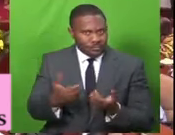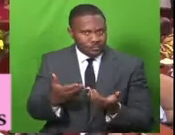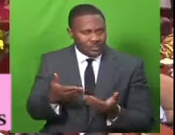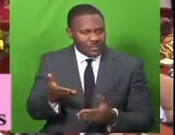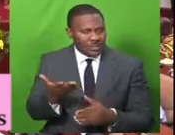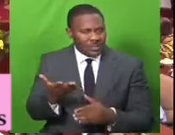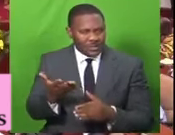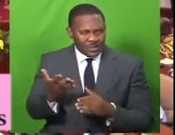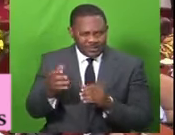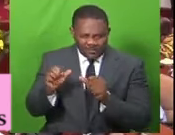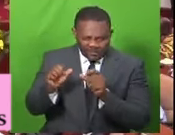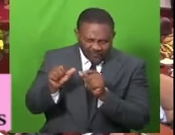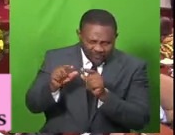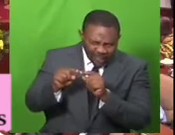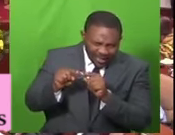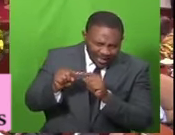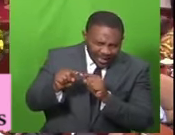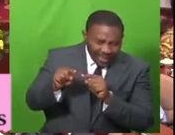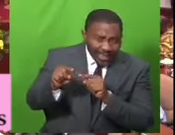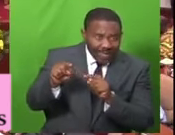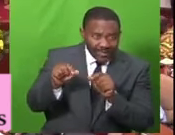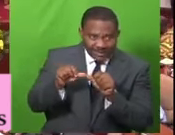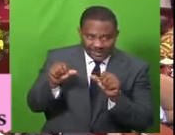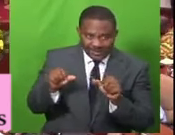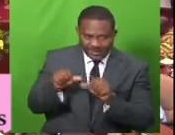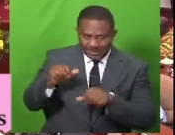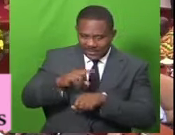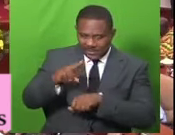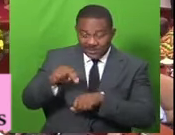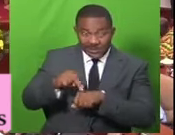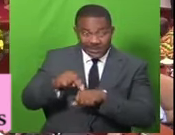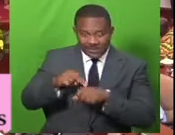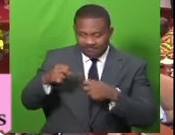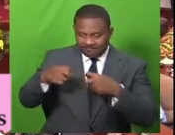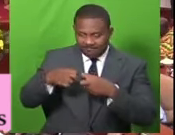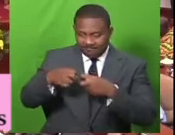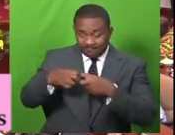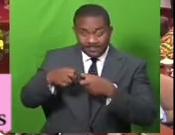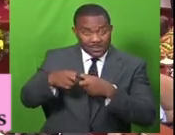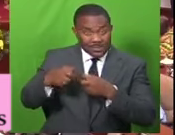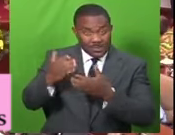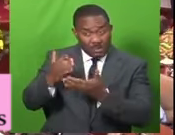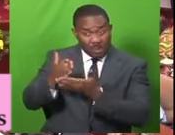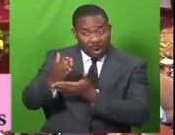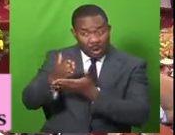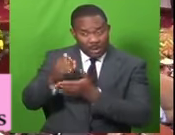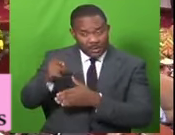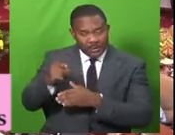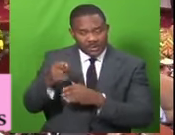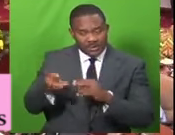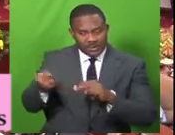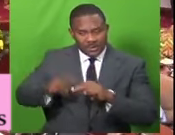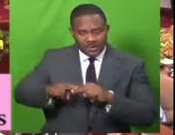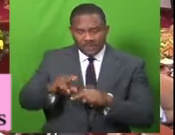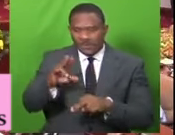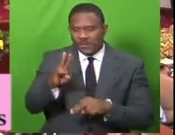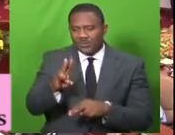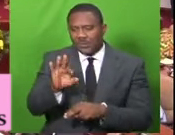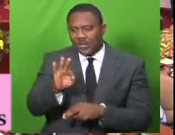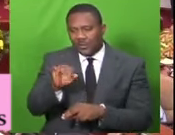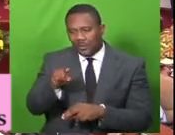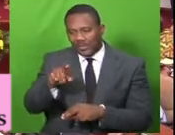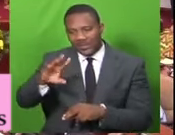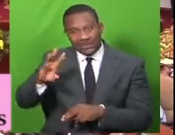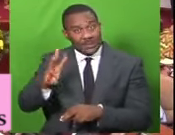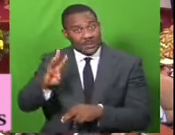area. The national electricity access rate increased from 79.3% in